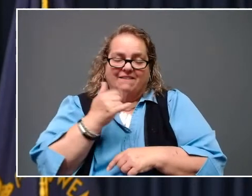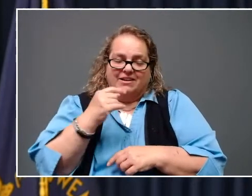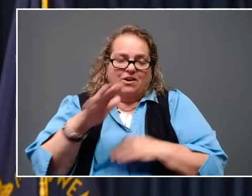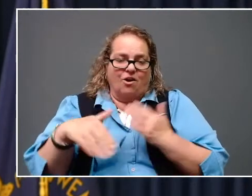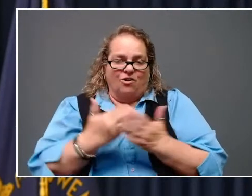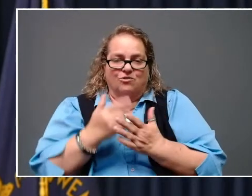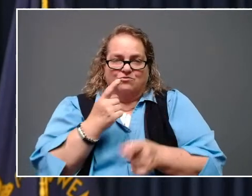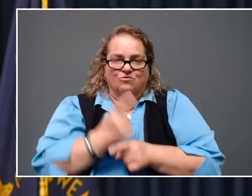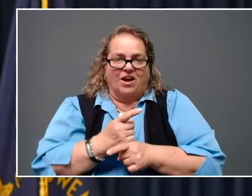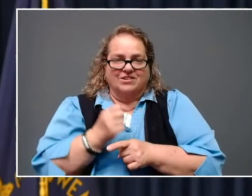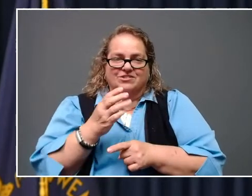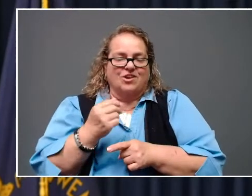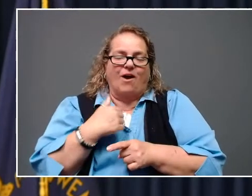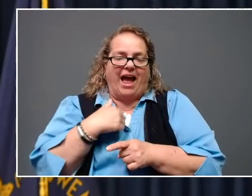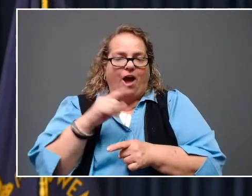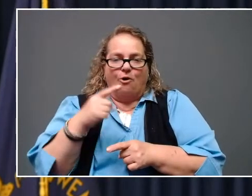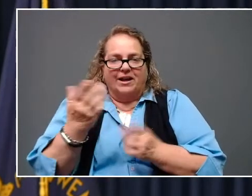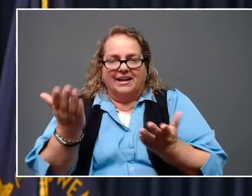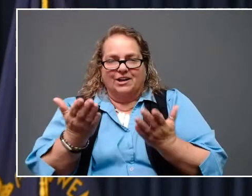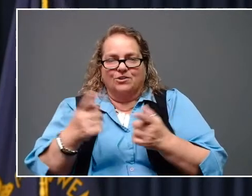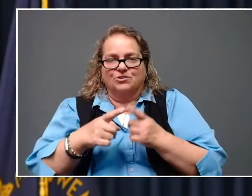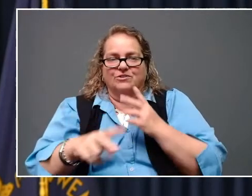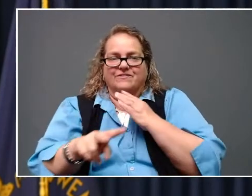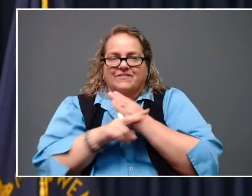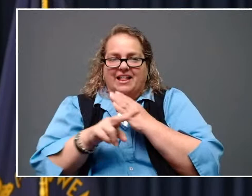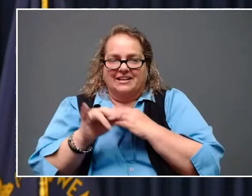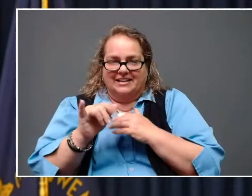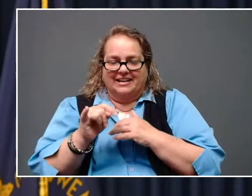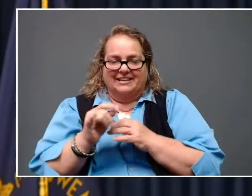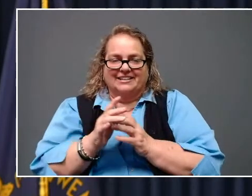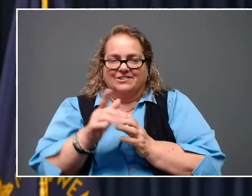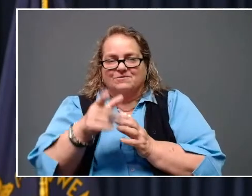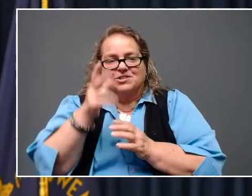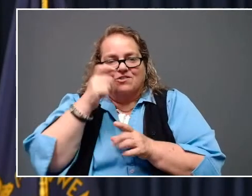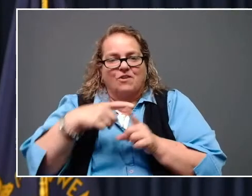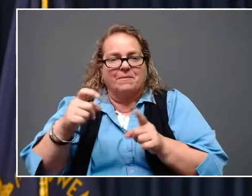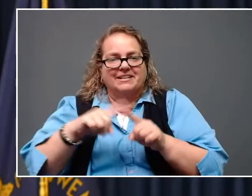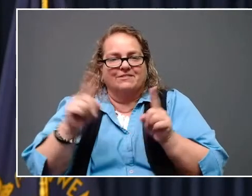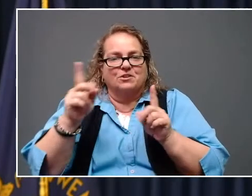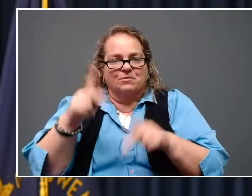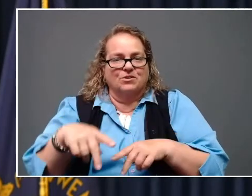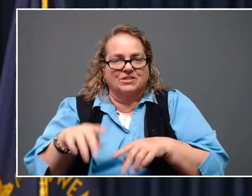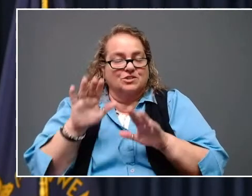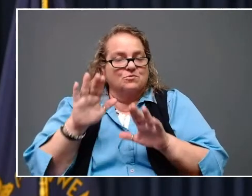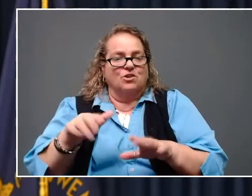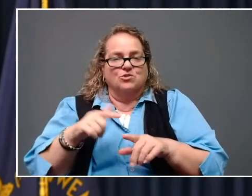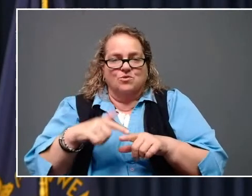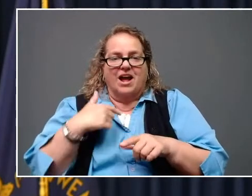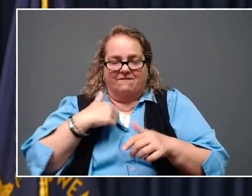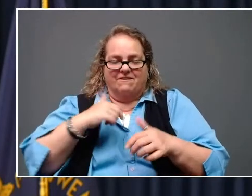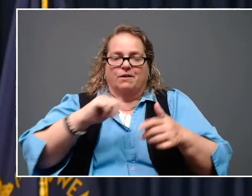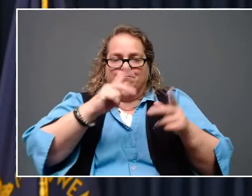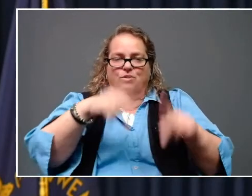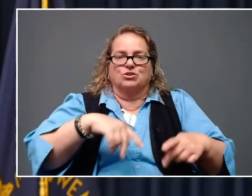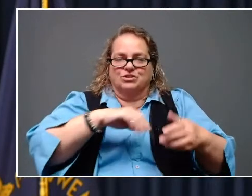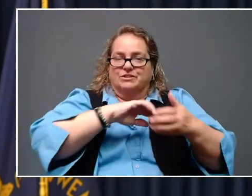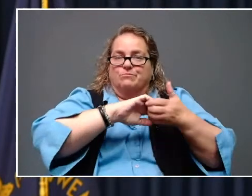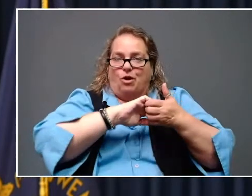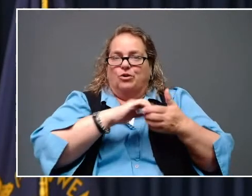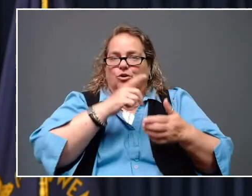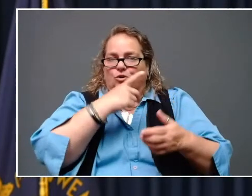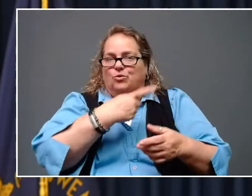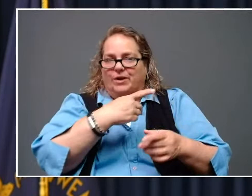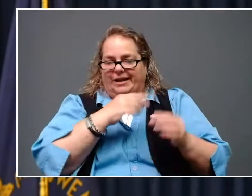just validate that, and you hear it from another person. So it's actually wonderful. It's been a good journey to have a partner that we can collaborate so well.